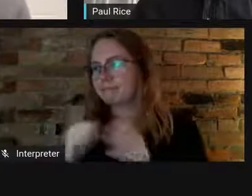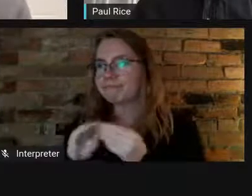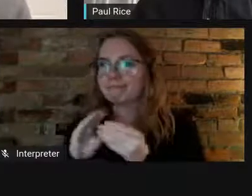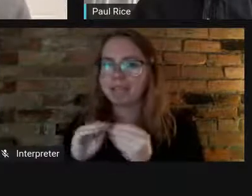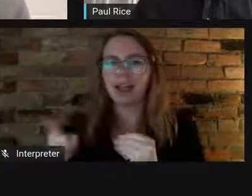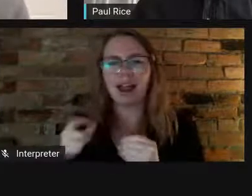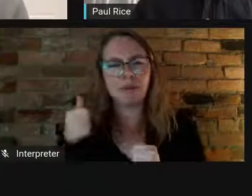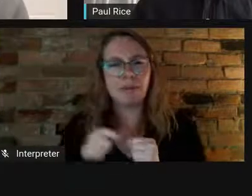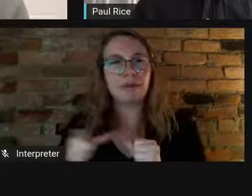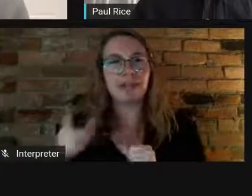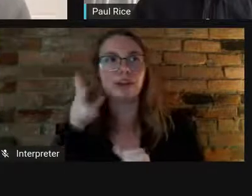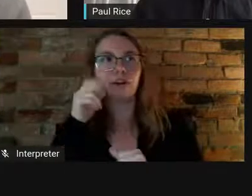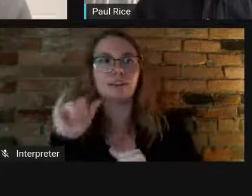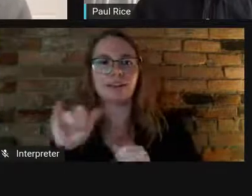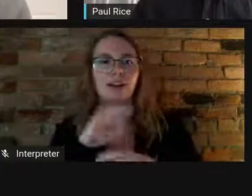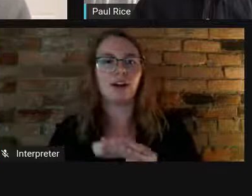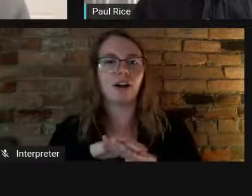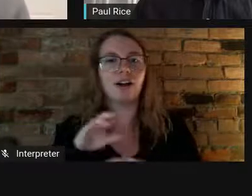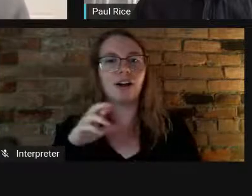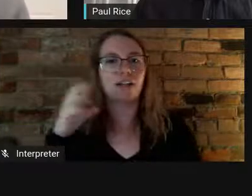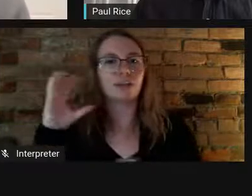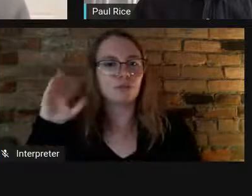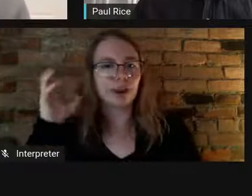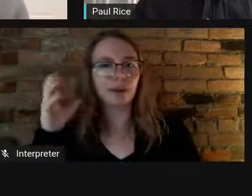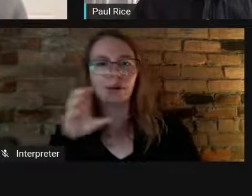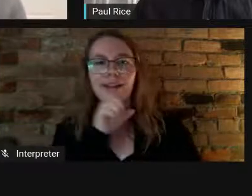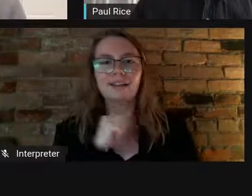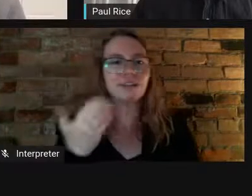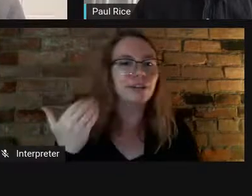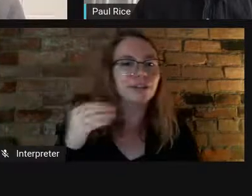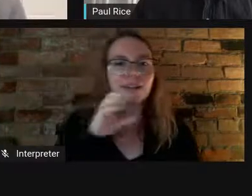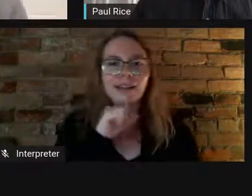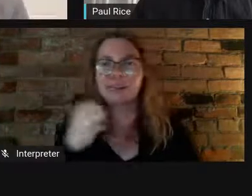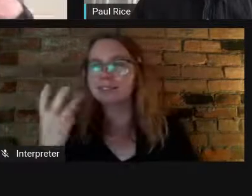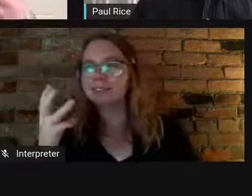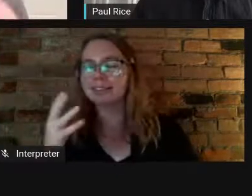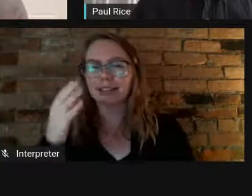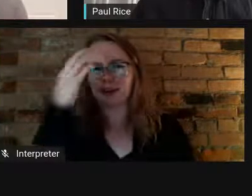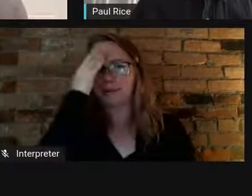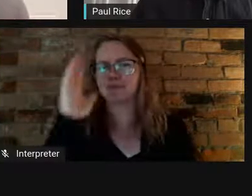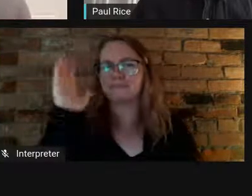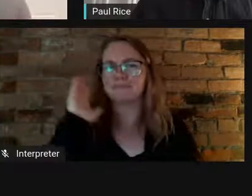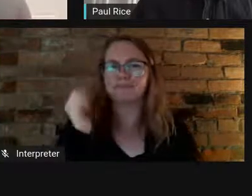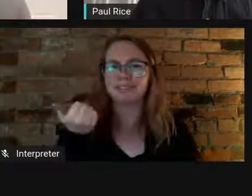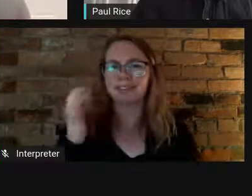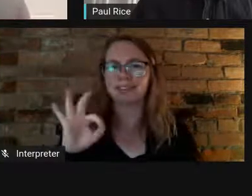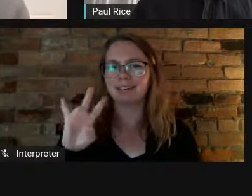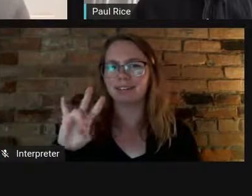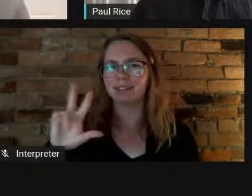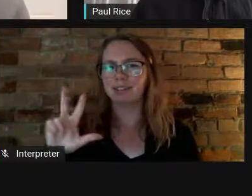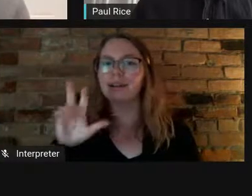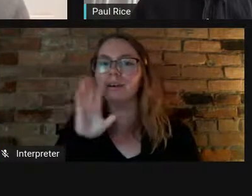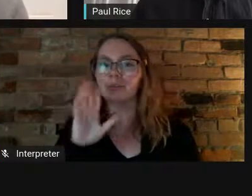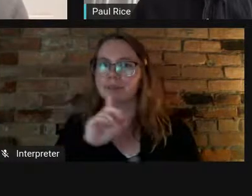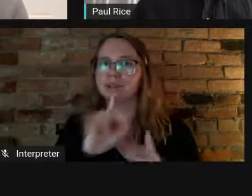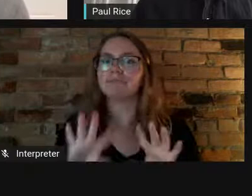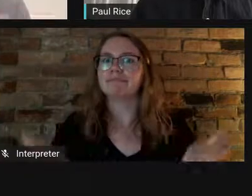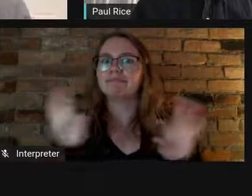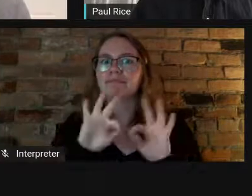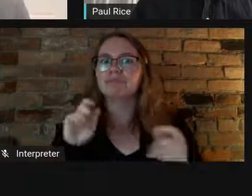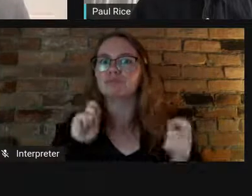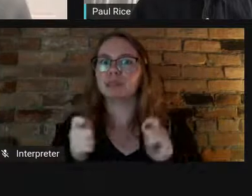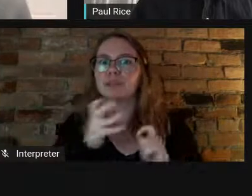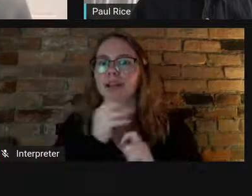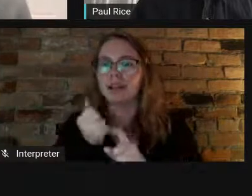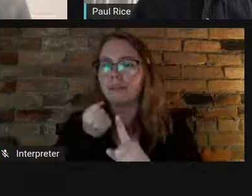radio. They were 15 or 16 at the time, but they knew even back in 1973 that this was significant and it was going to affect their lives. And